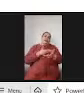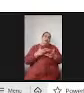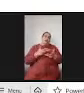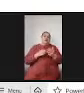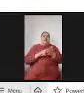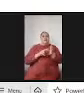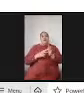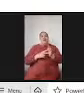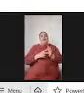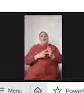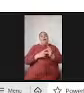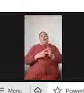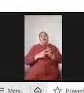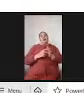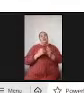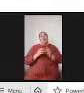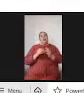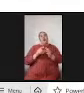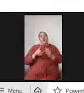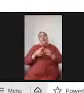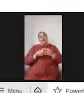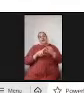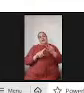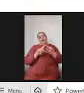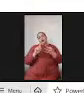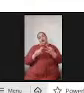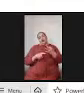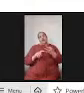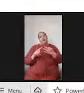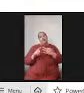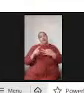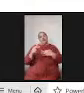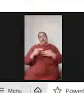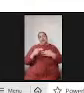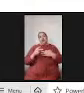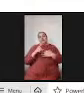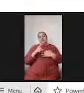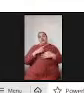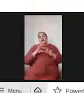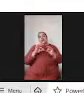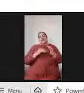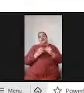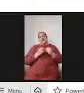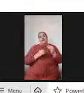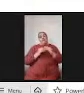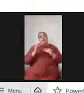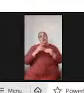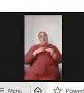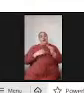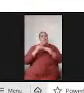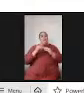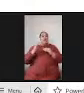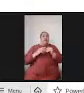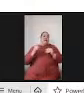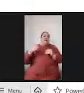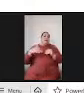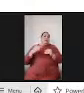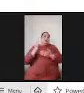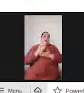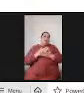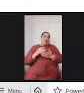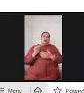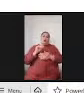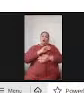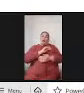of Parliament? So the three questions would be, short is, why build something? Because building is the expensive part. Is there capacity